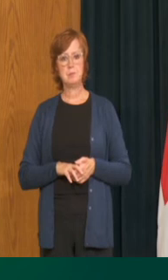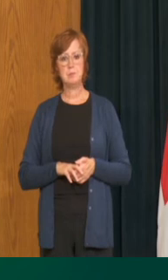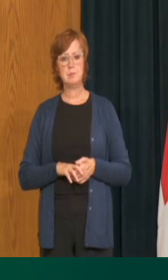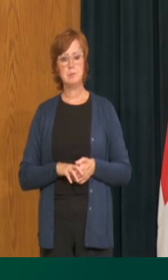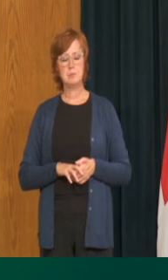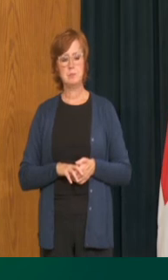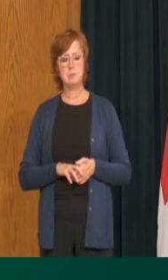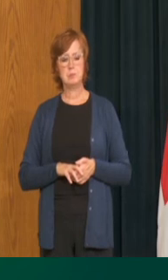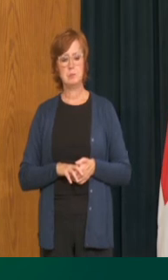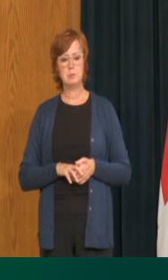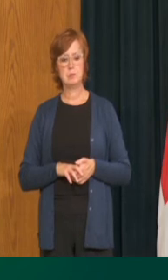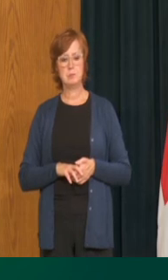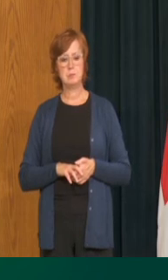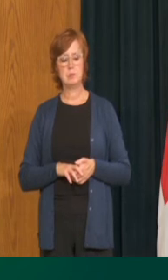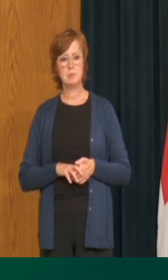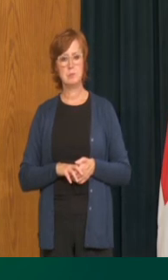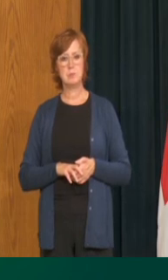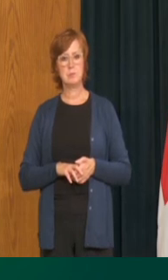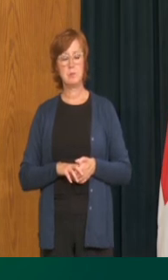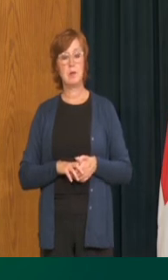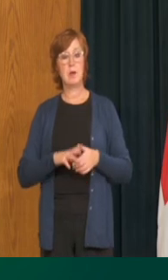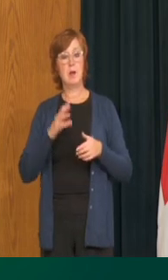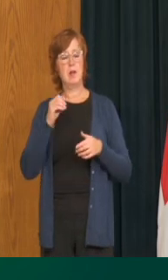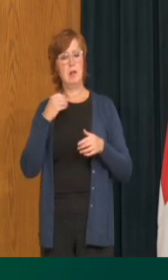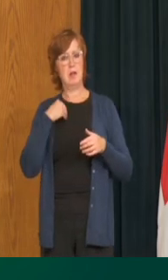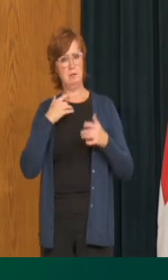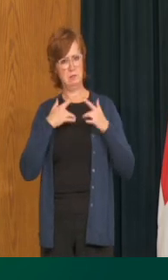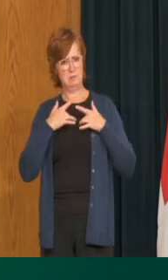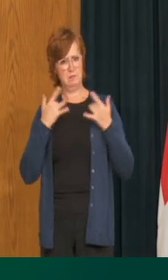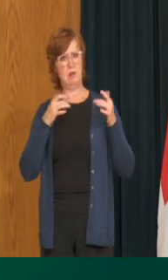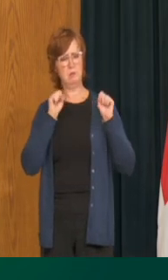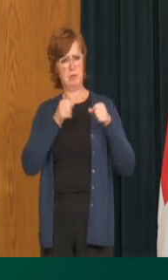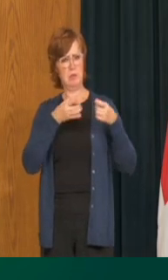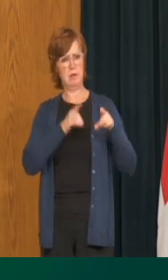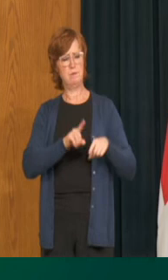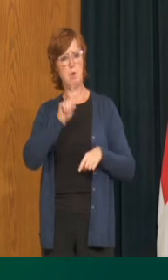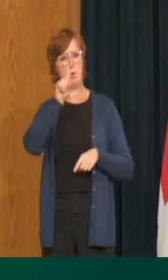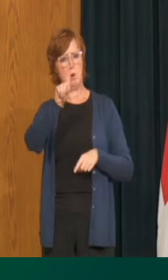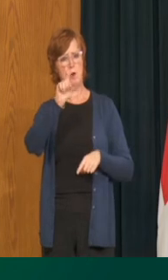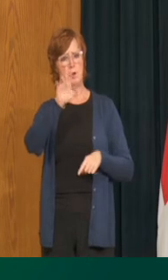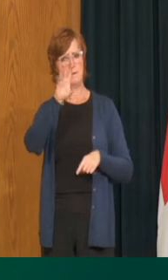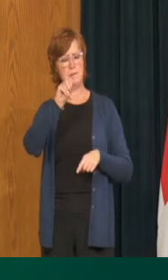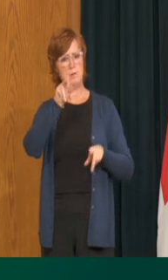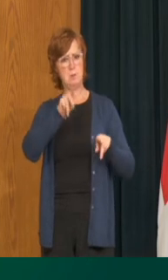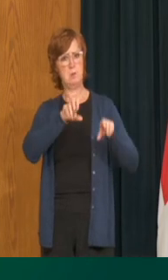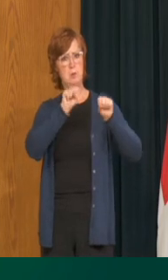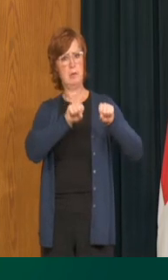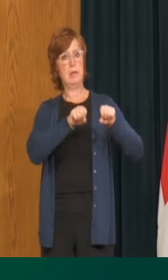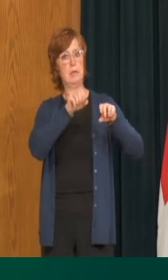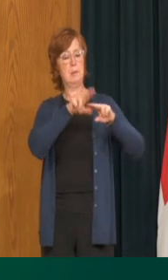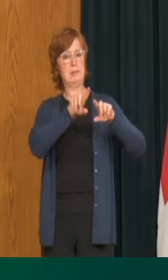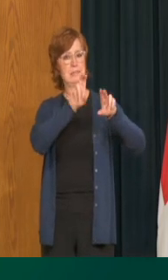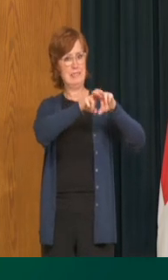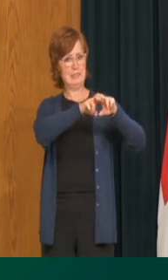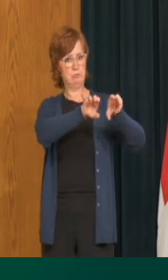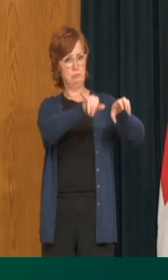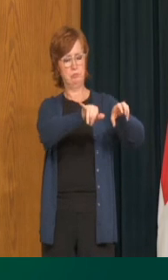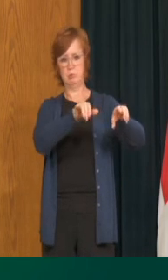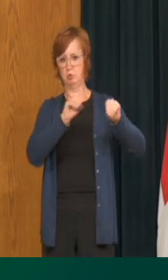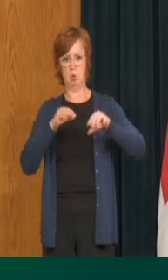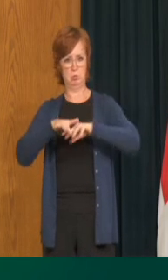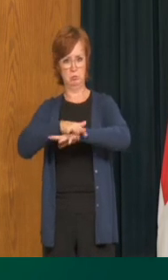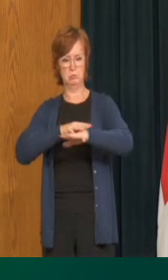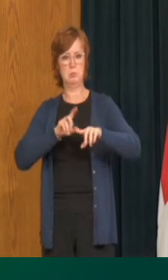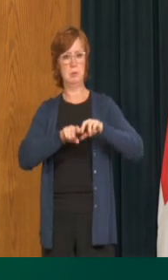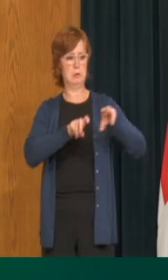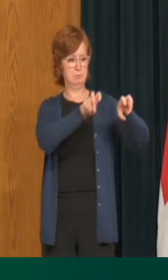seating for 150 people at events, variety of events. We've done really well in Saskatchewan that we haven't had large outbreaks when people